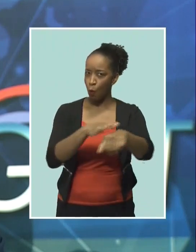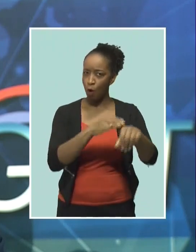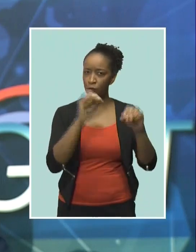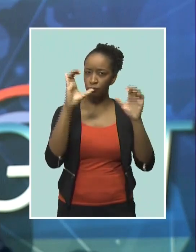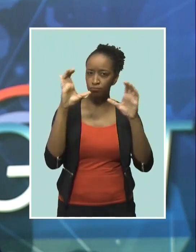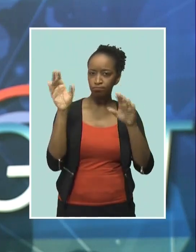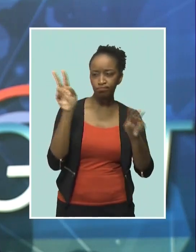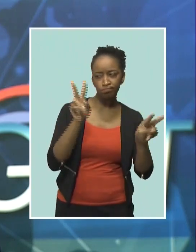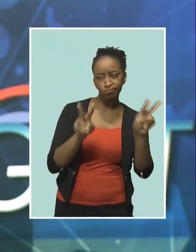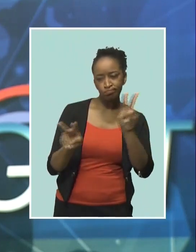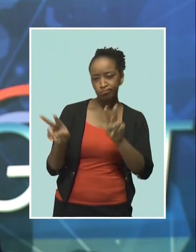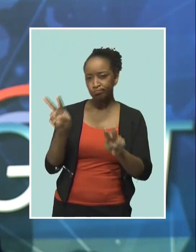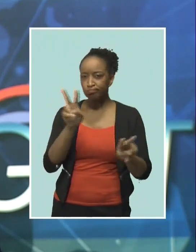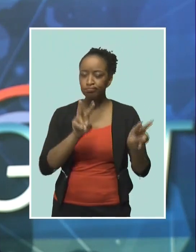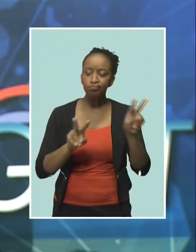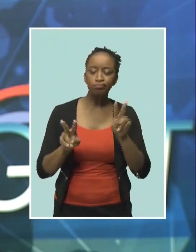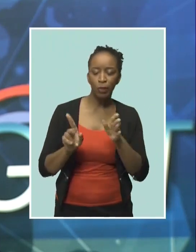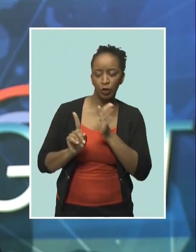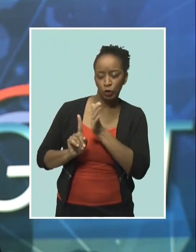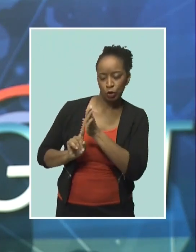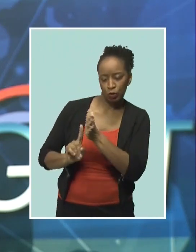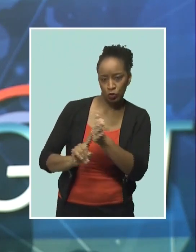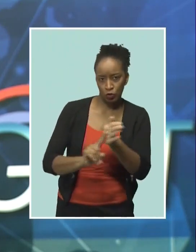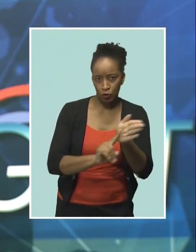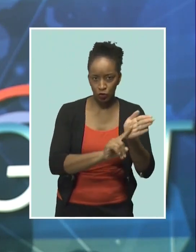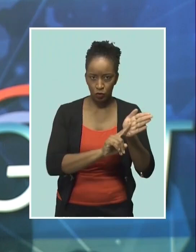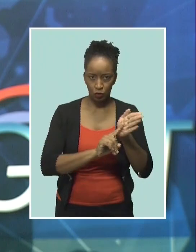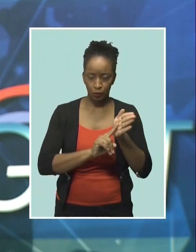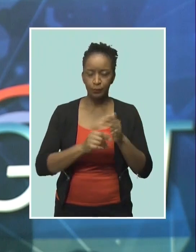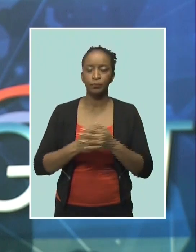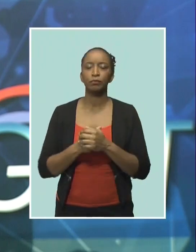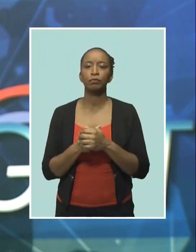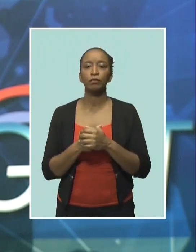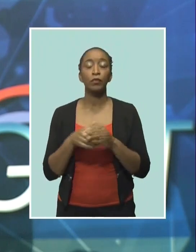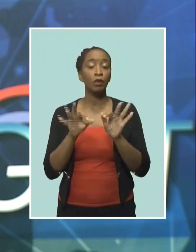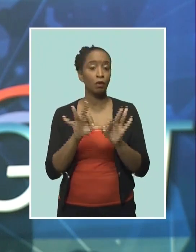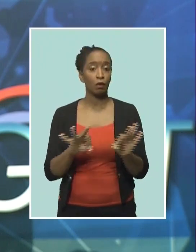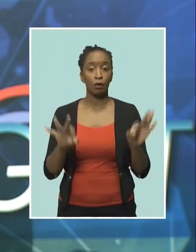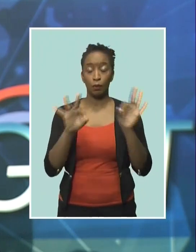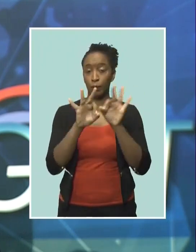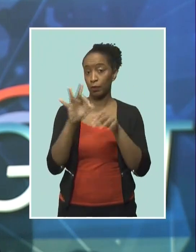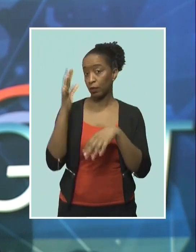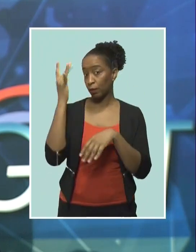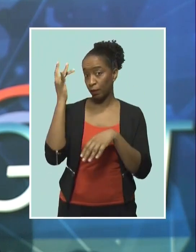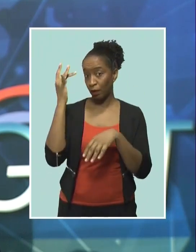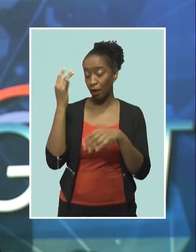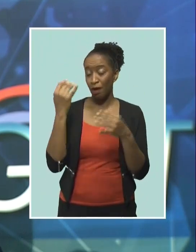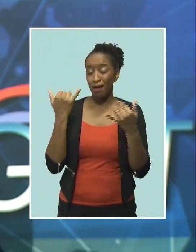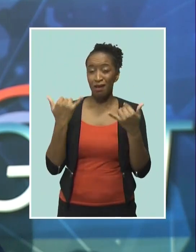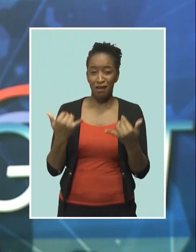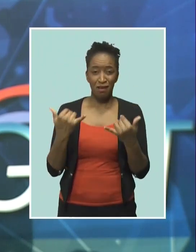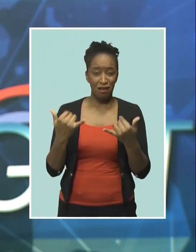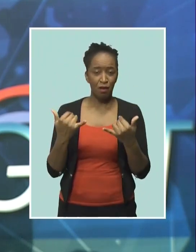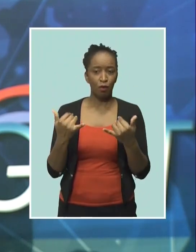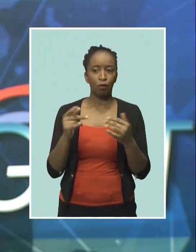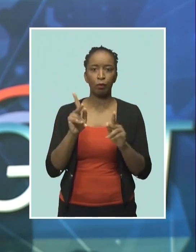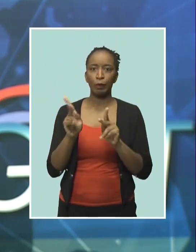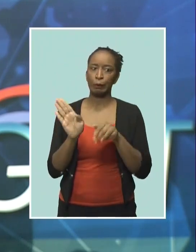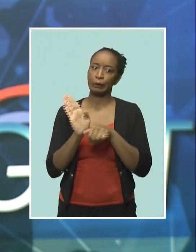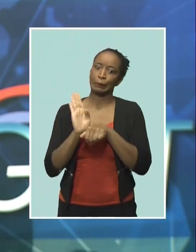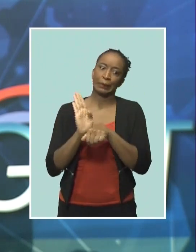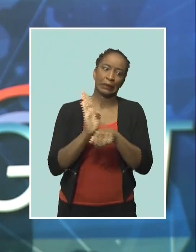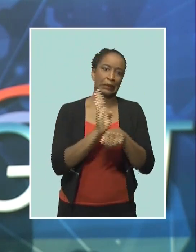precautions this Yuletide season. Fire officials say this appeal is necessary as one of the busiest periods of the year gets into full